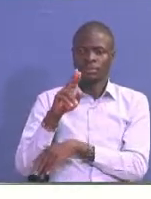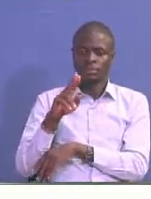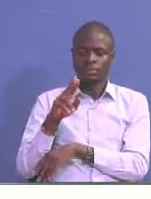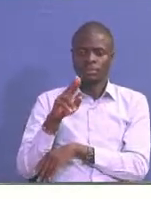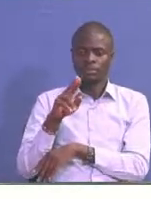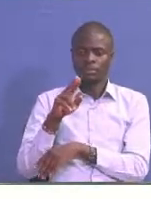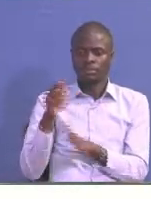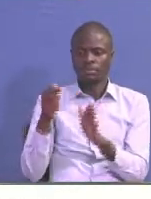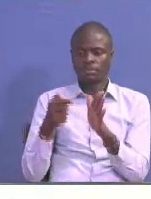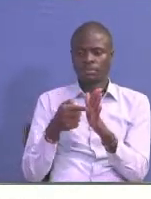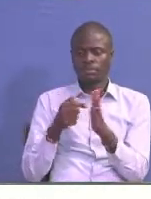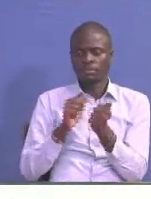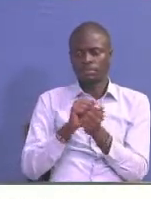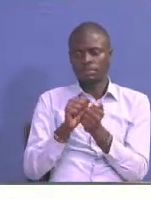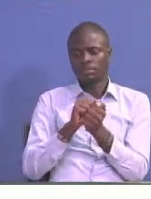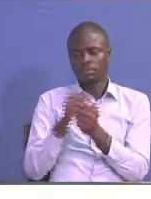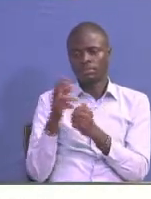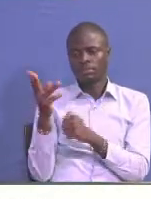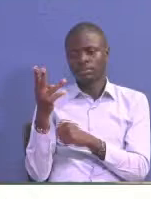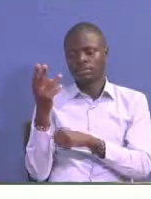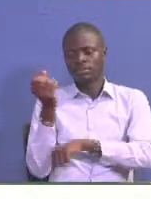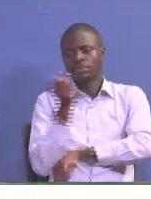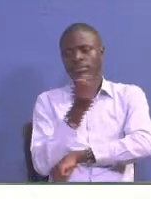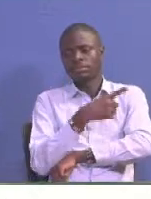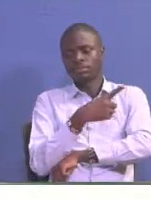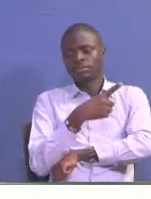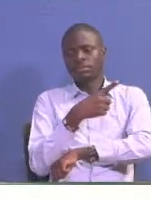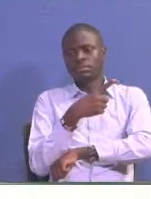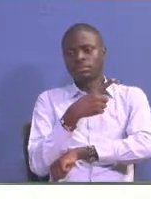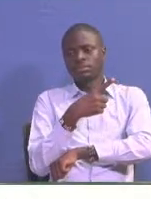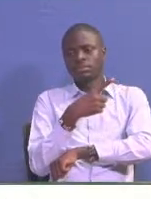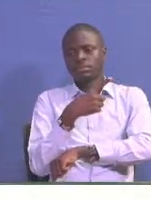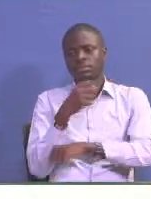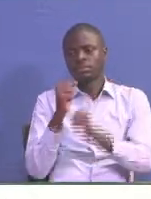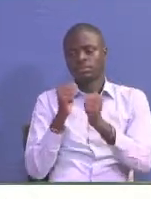this Friday, the 4th October